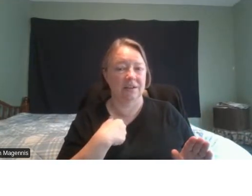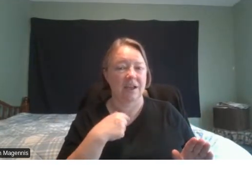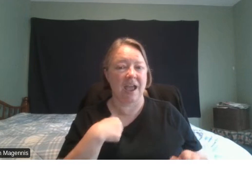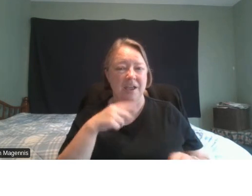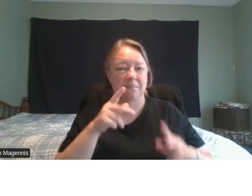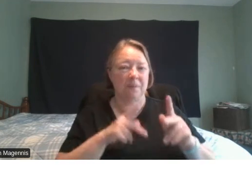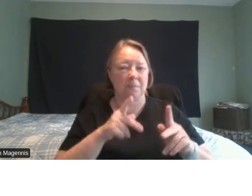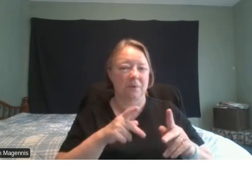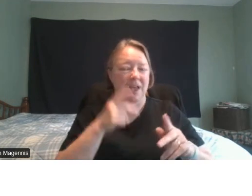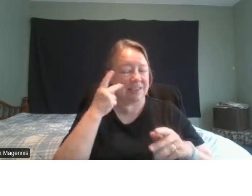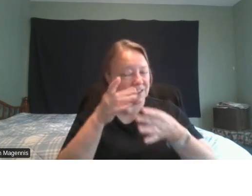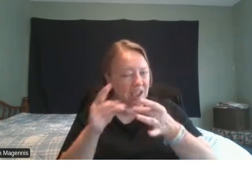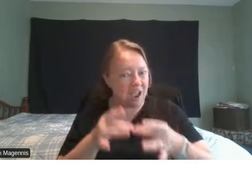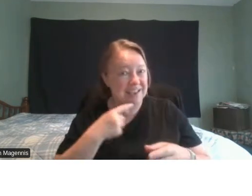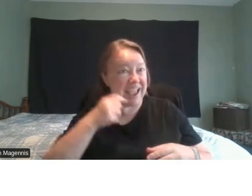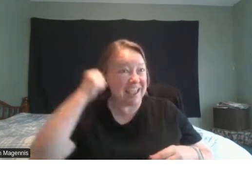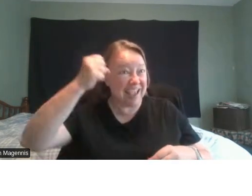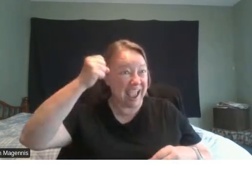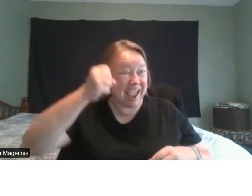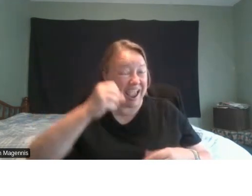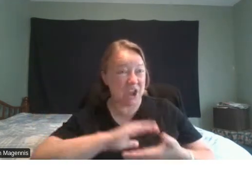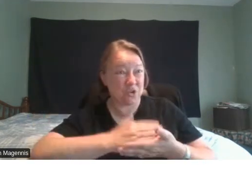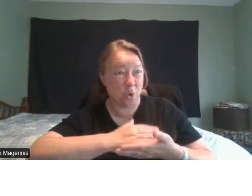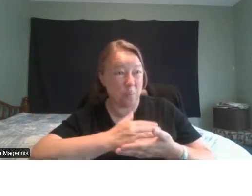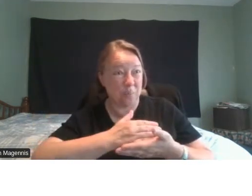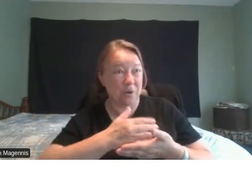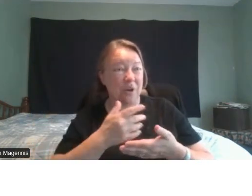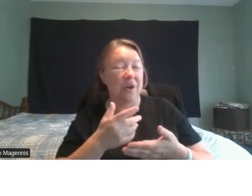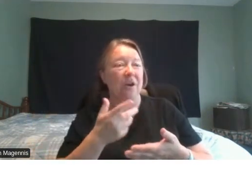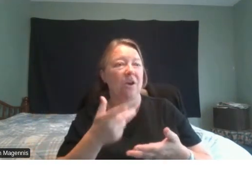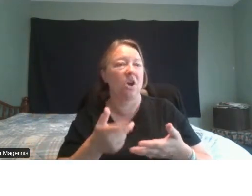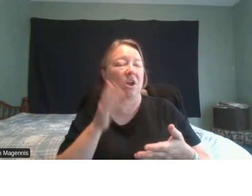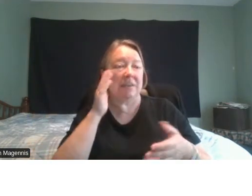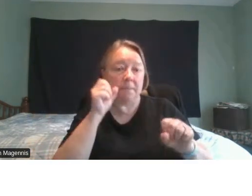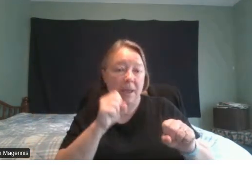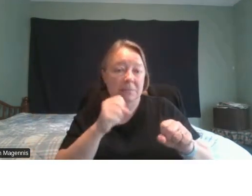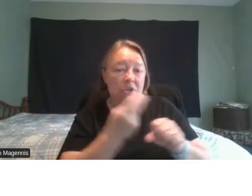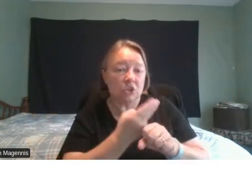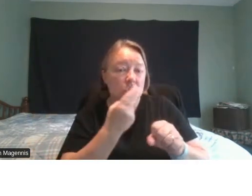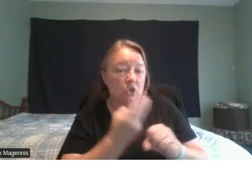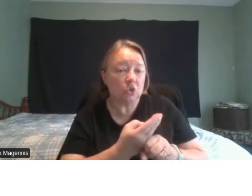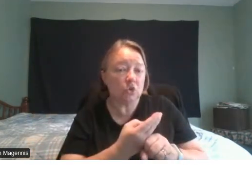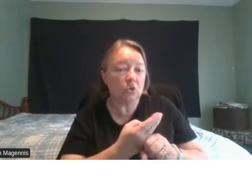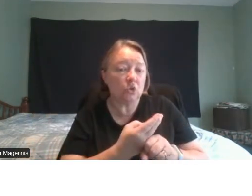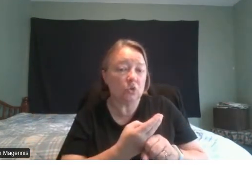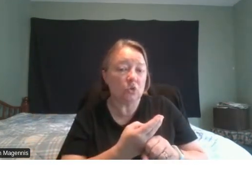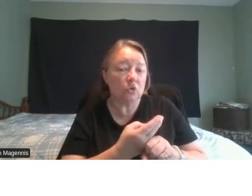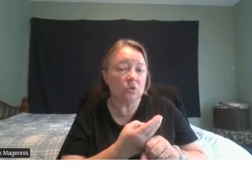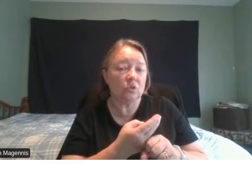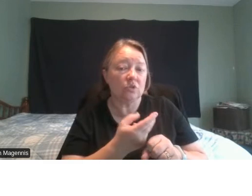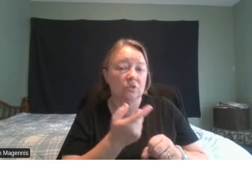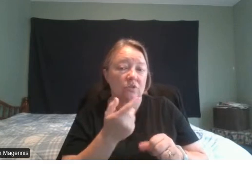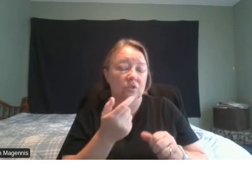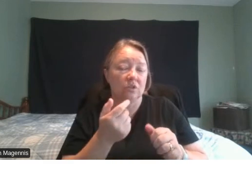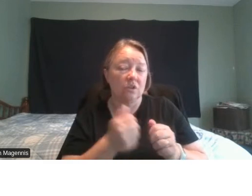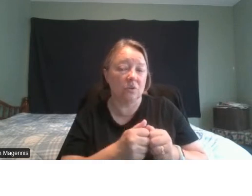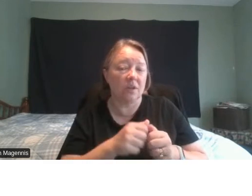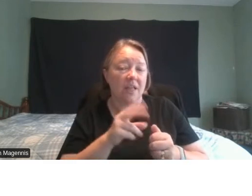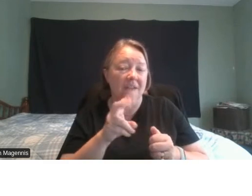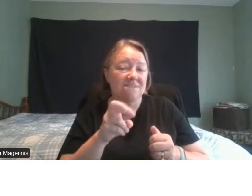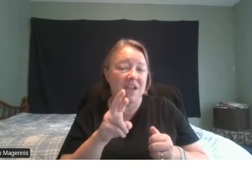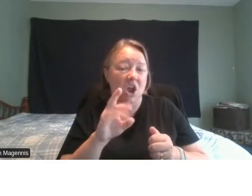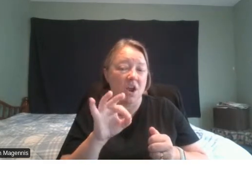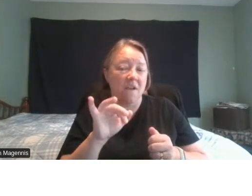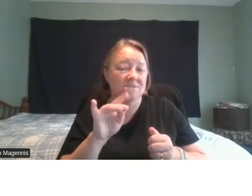Chromebook version, and also asking, would it be possible to use it with Raspberry Pi? And I also